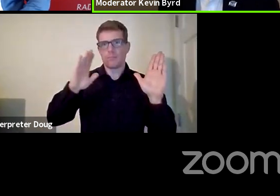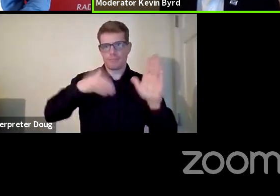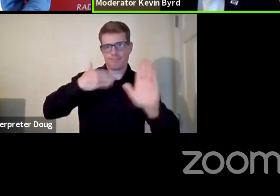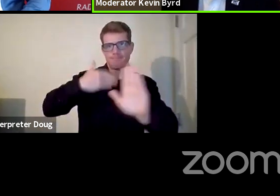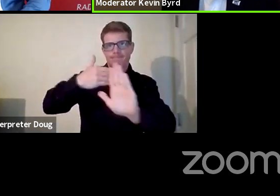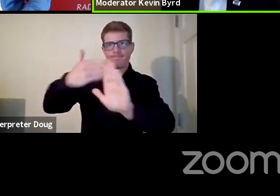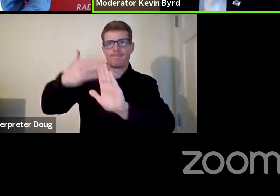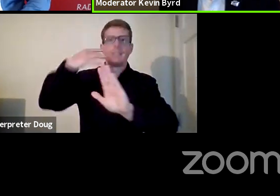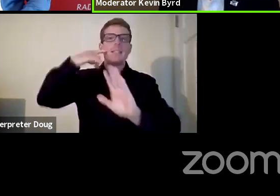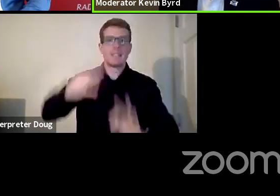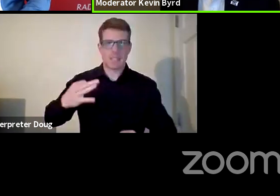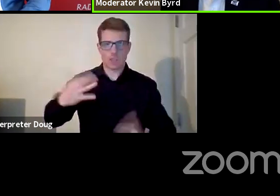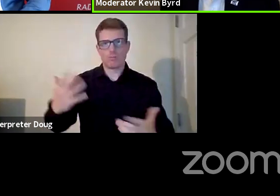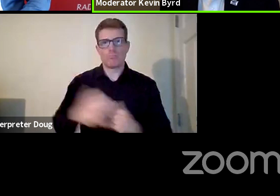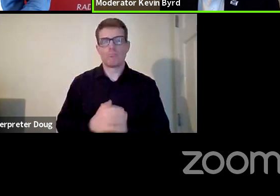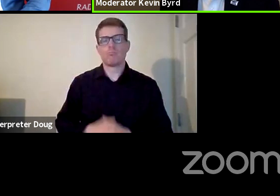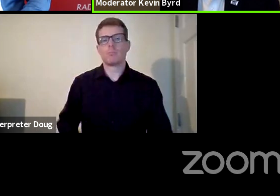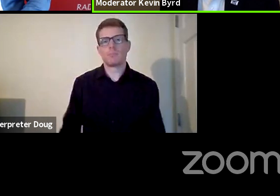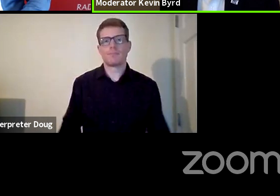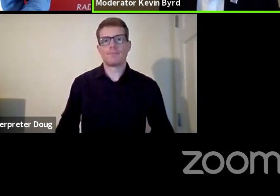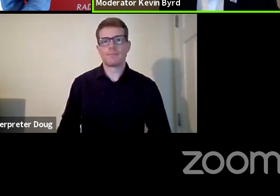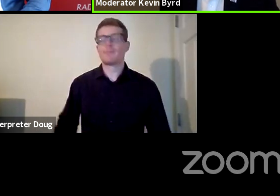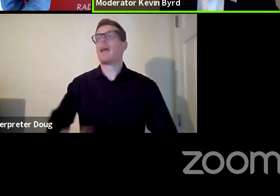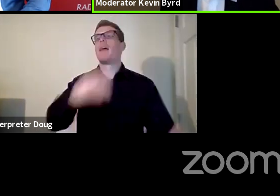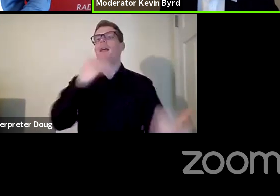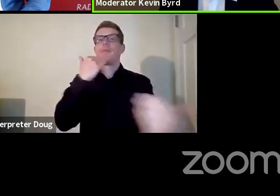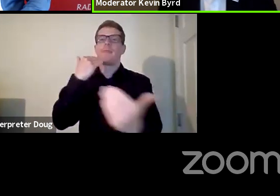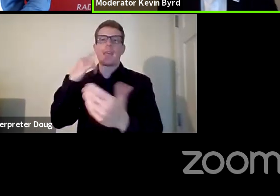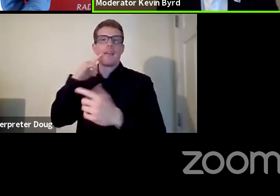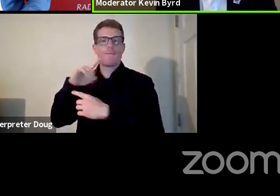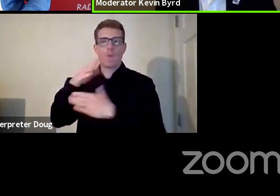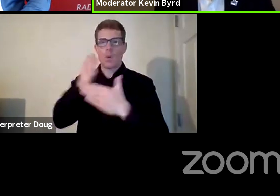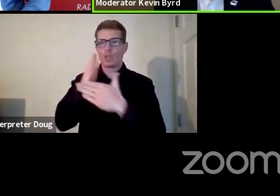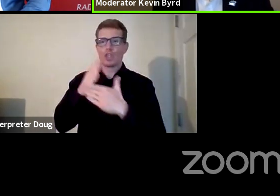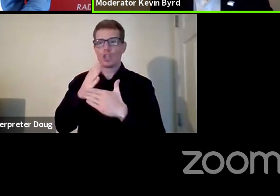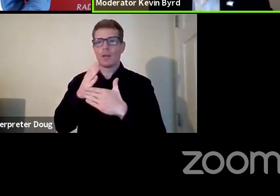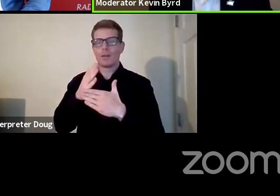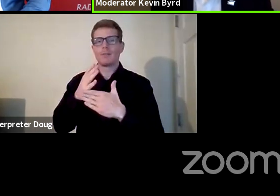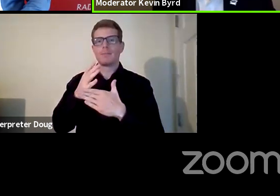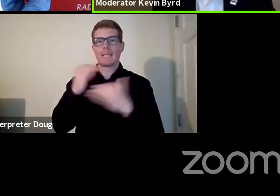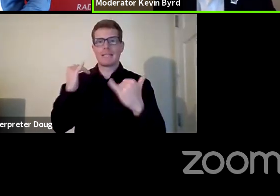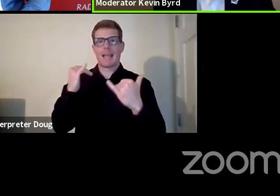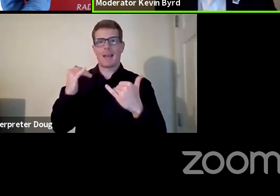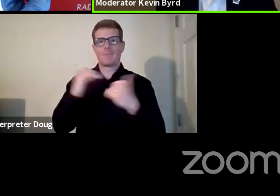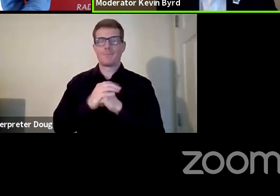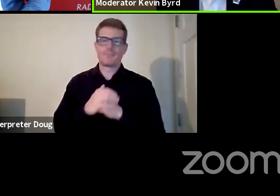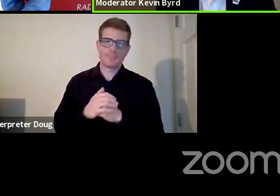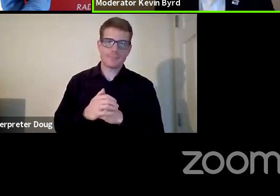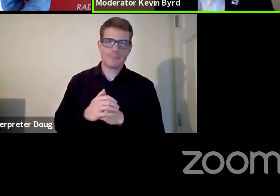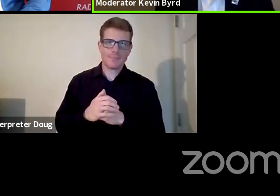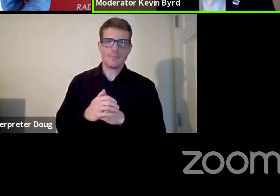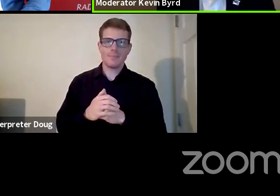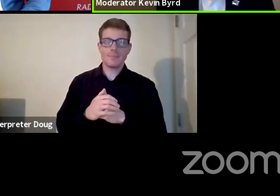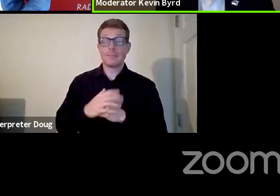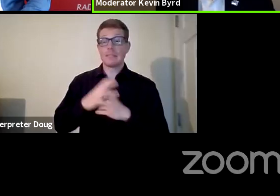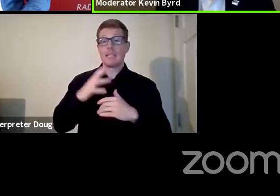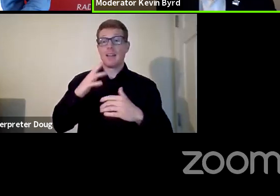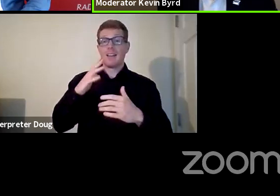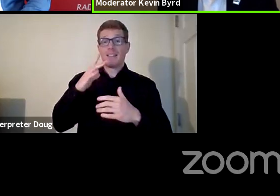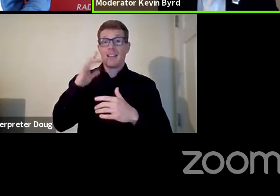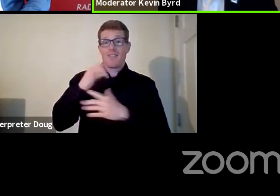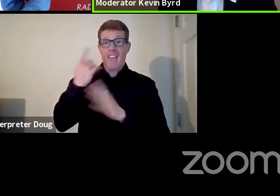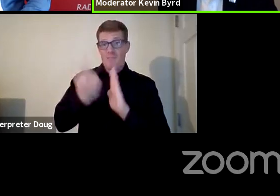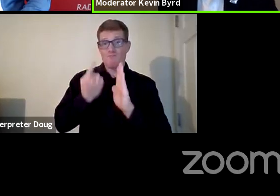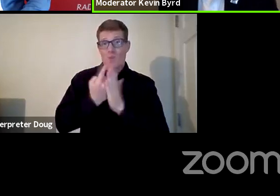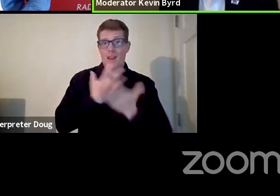for sharing what you can at this point in time. Well, we are rapidly approaching the end of our 1 hour program, and the community has